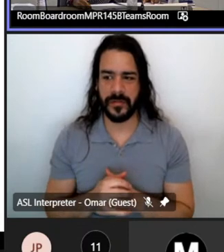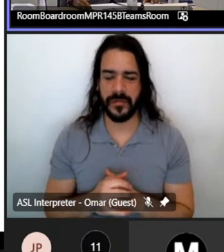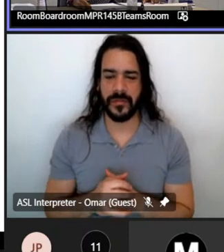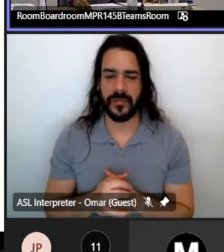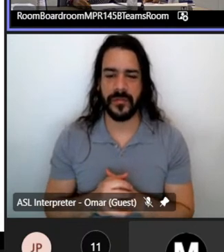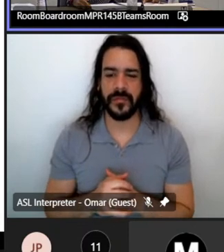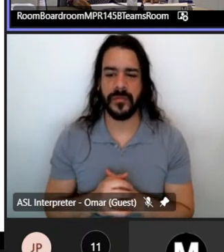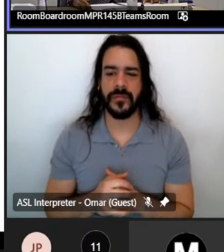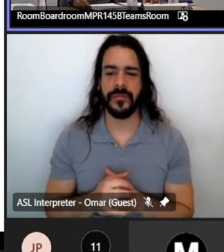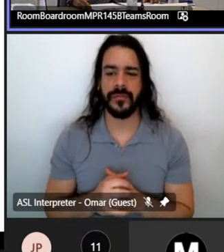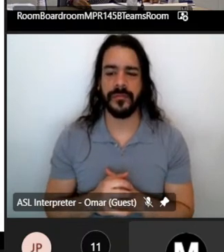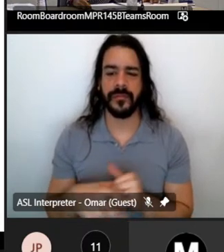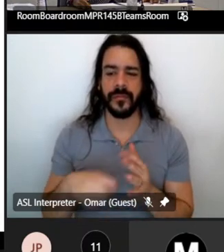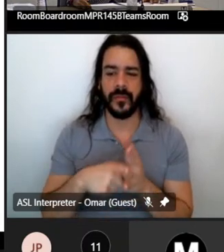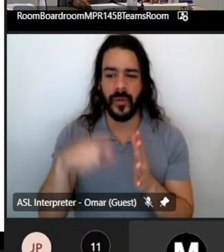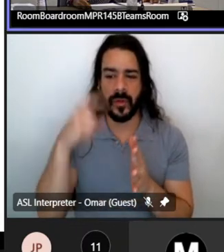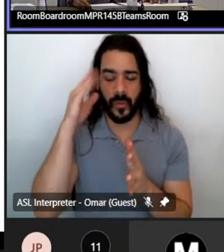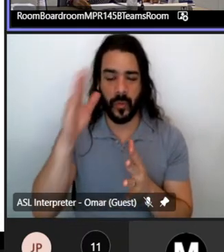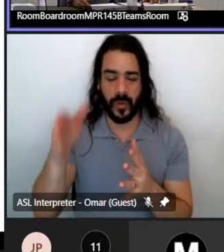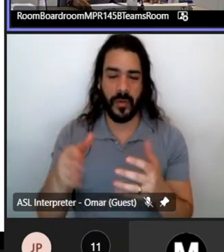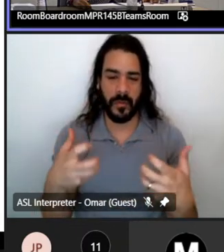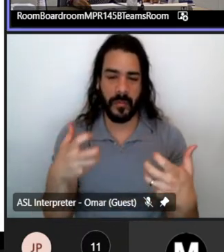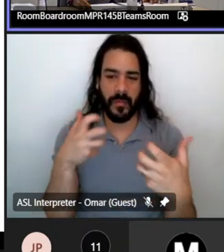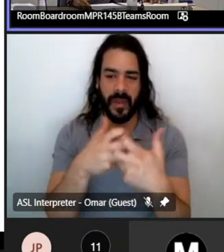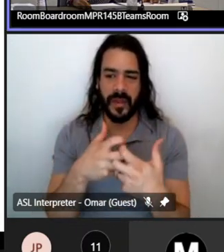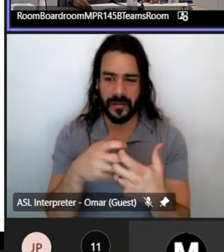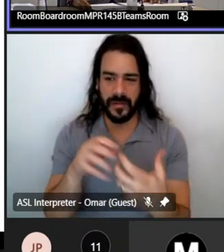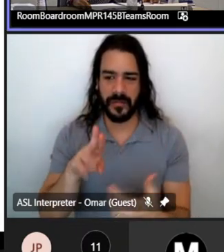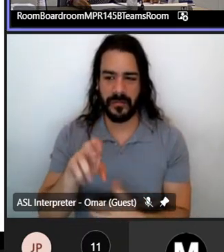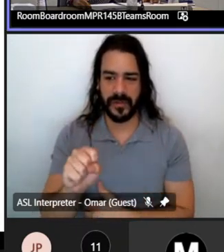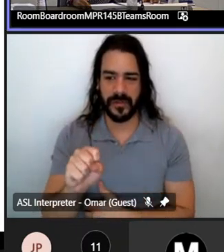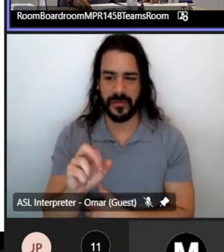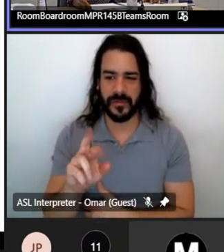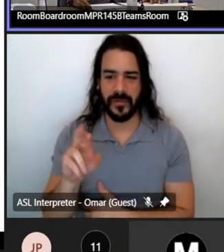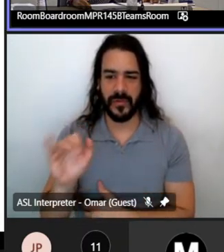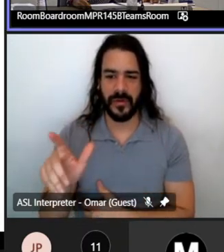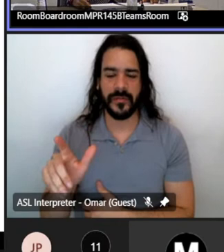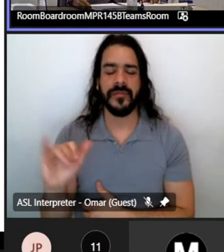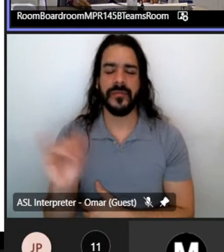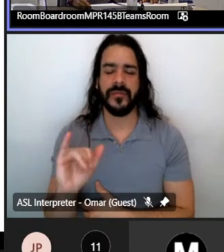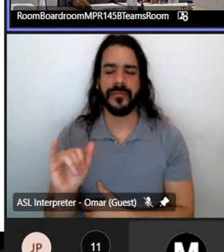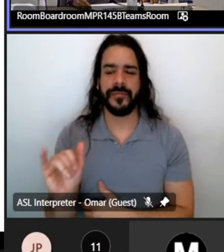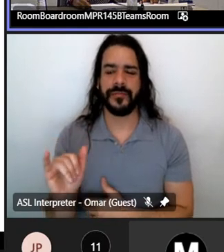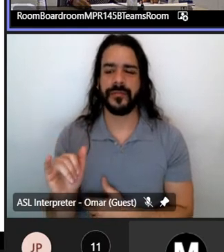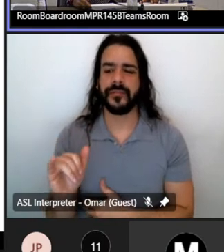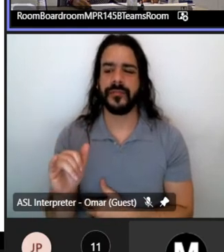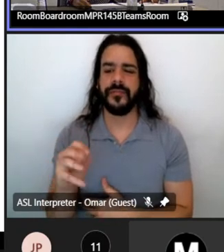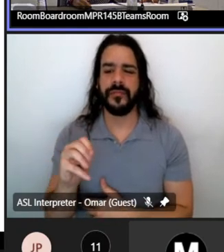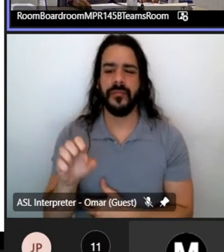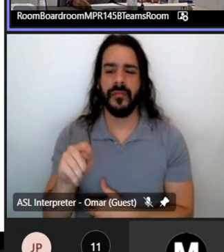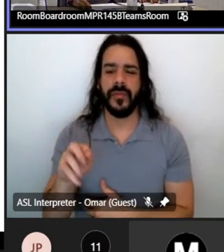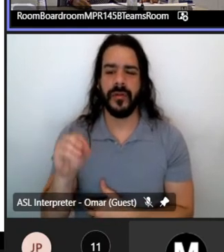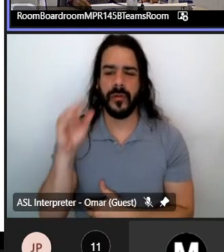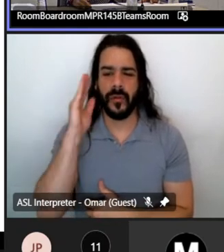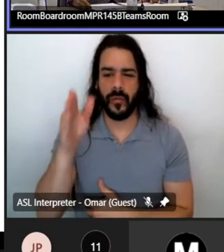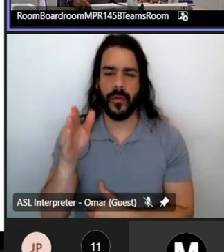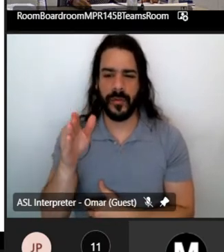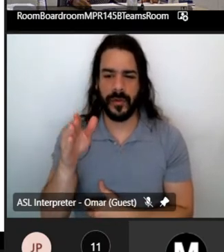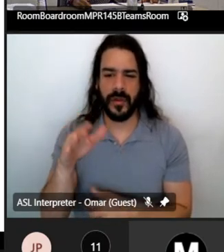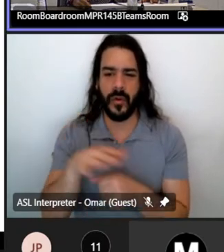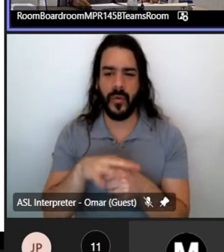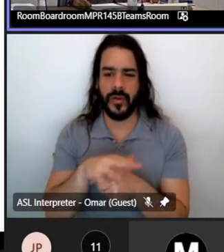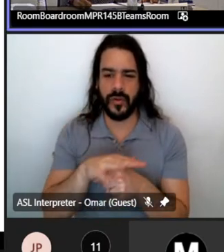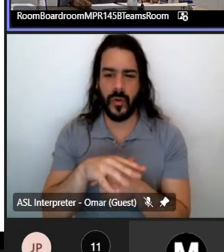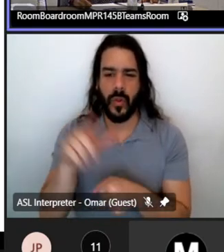base fare would match the bus fare at two dollars only Metro would administer a regional